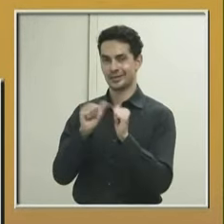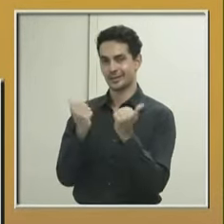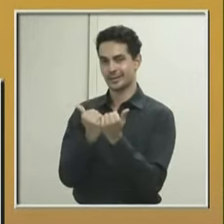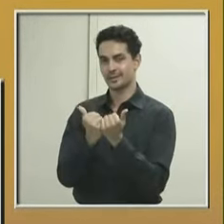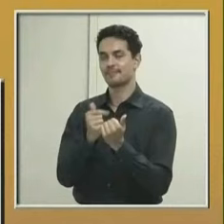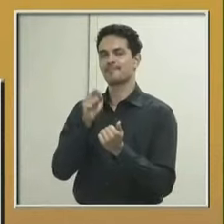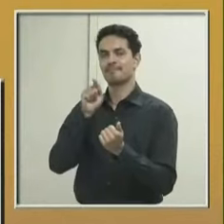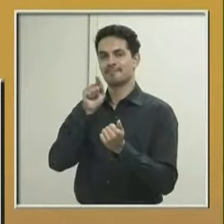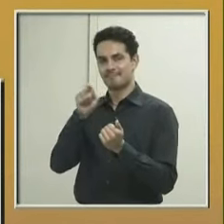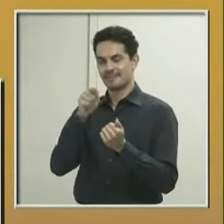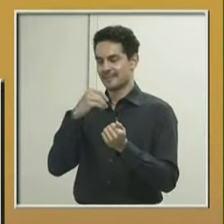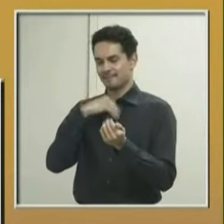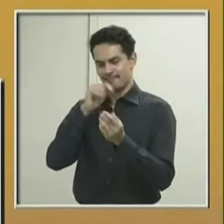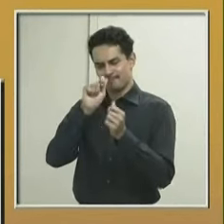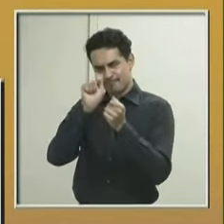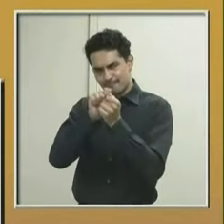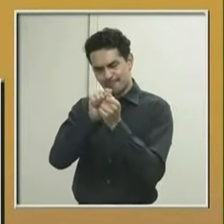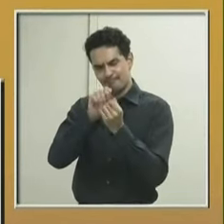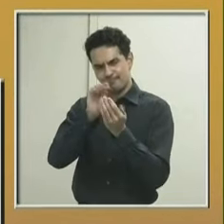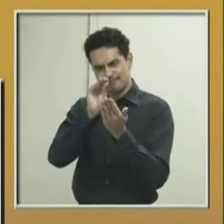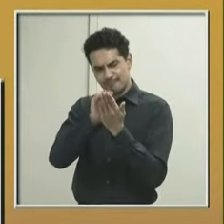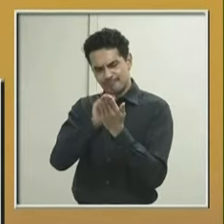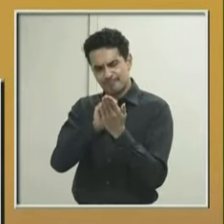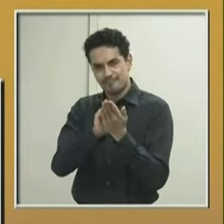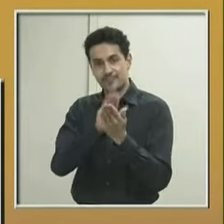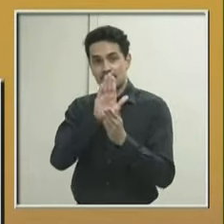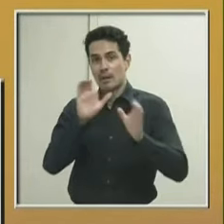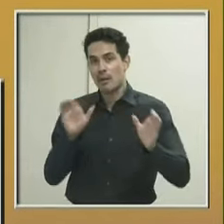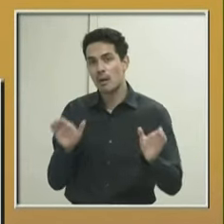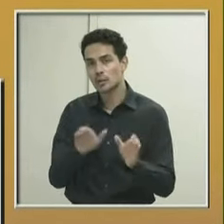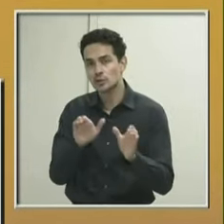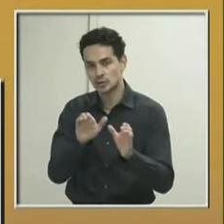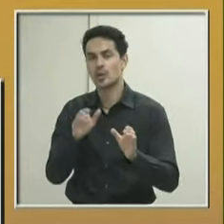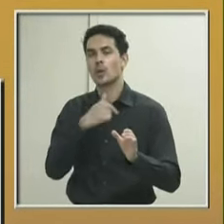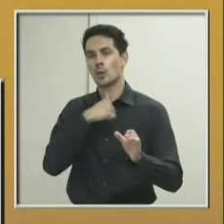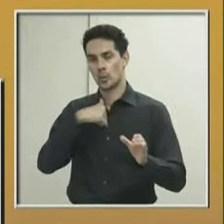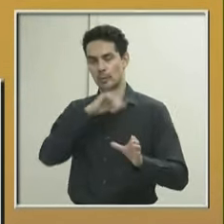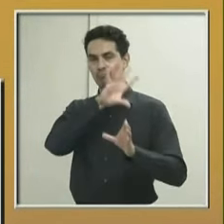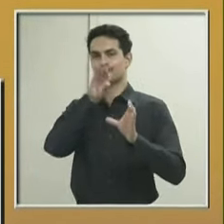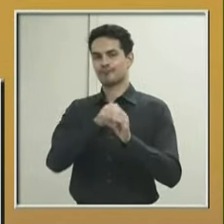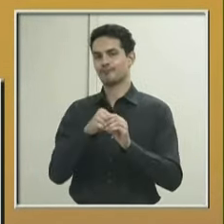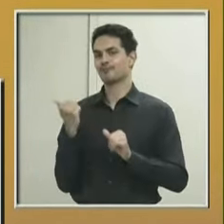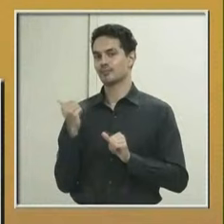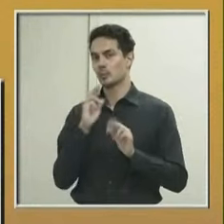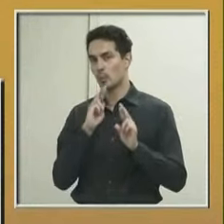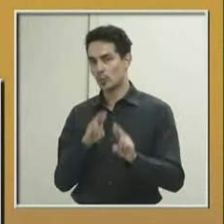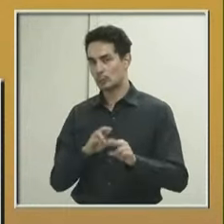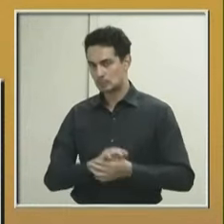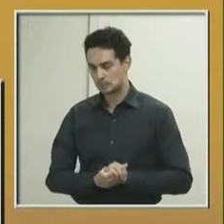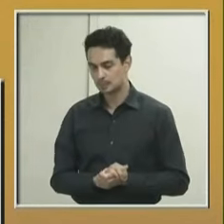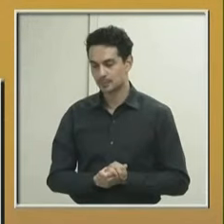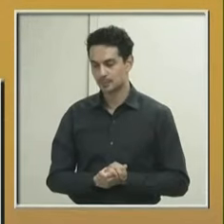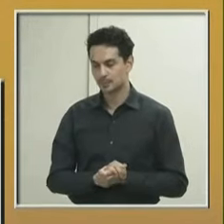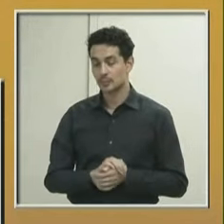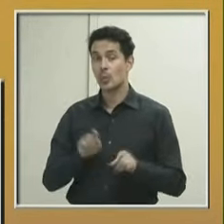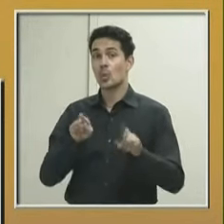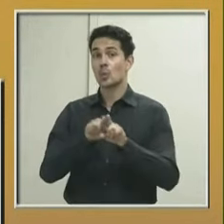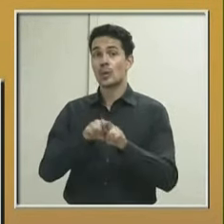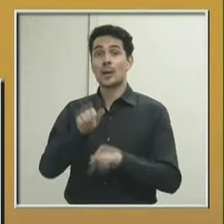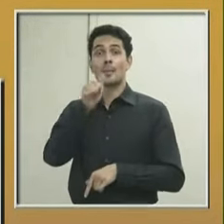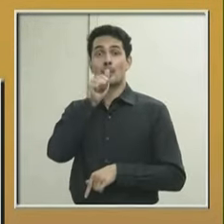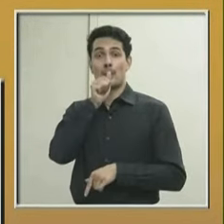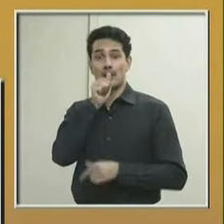detailed accounting of their actions are included in this report, as is the private heavy